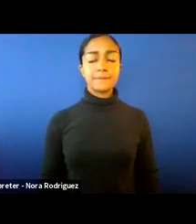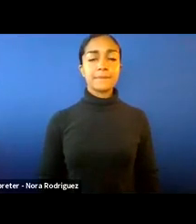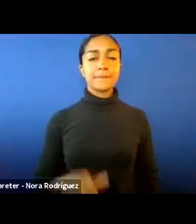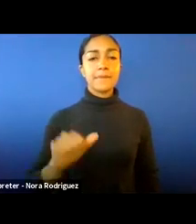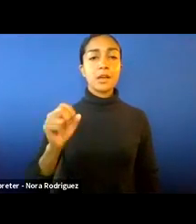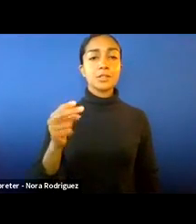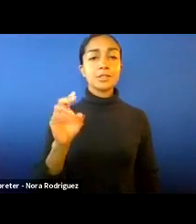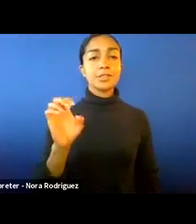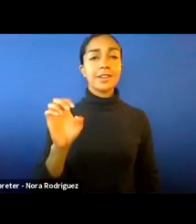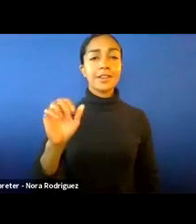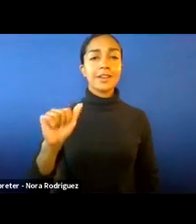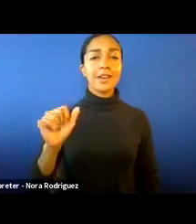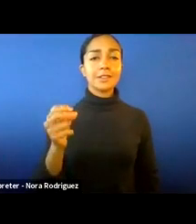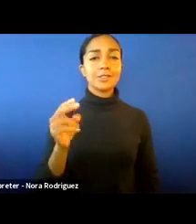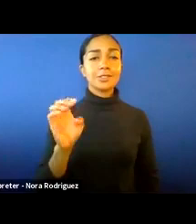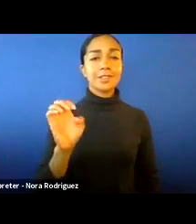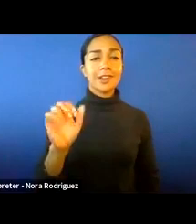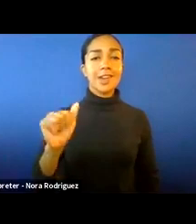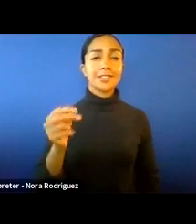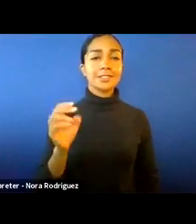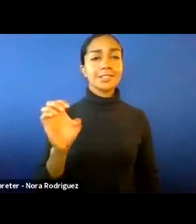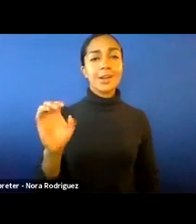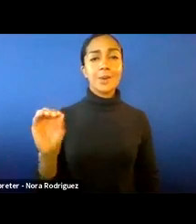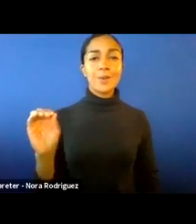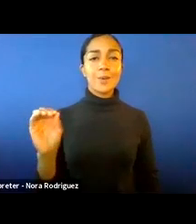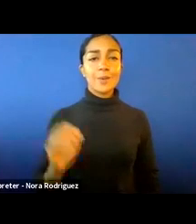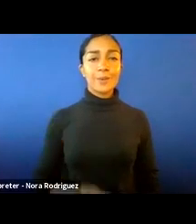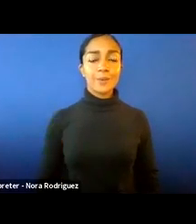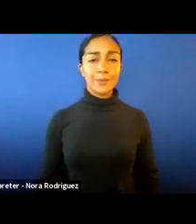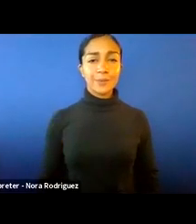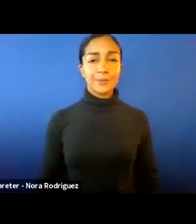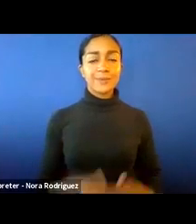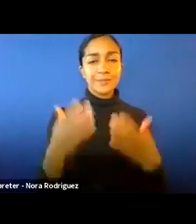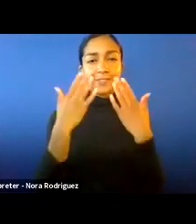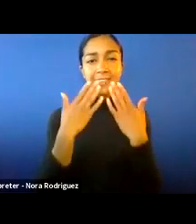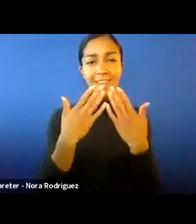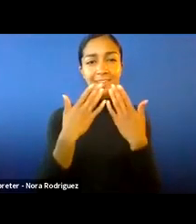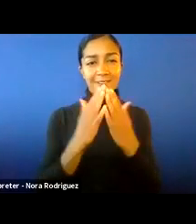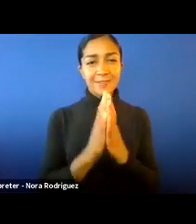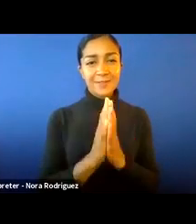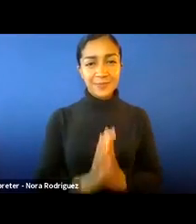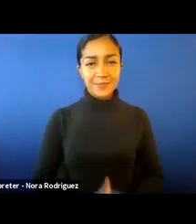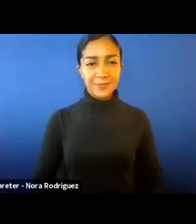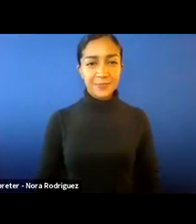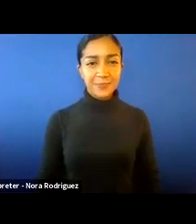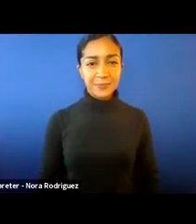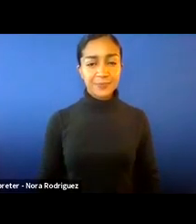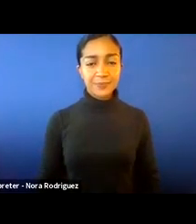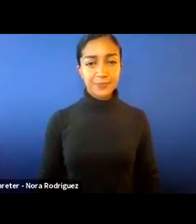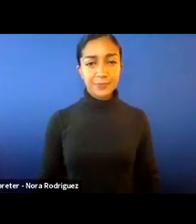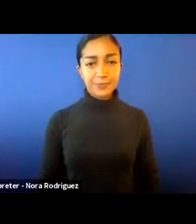Ashe, Ashe, Asheo. Thank you.